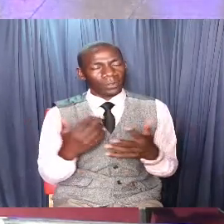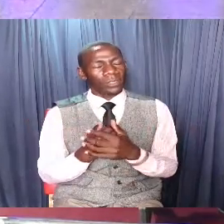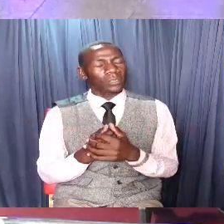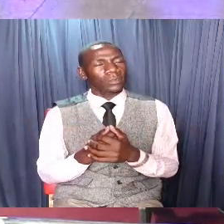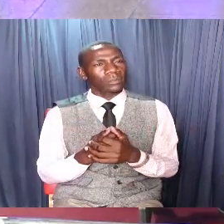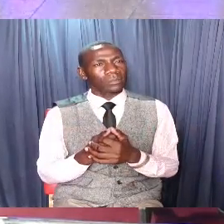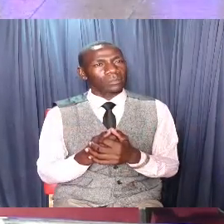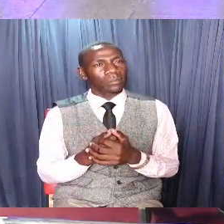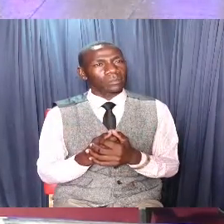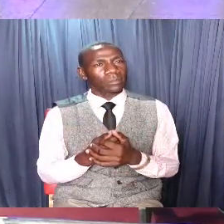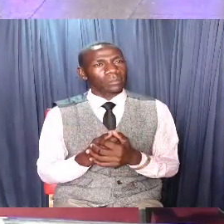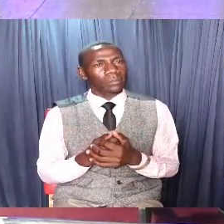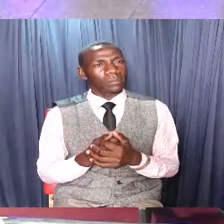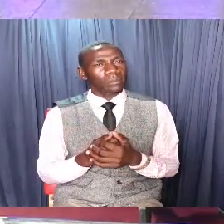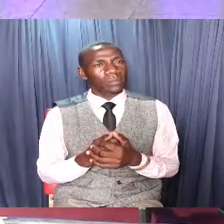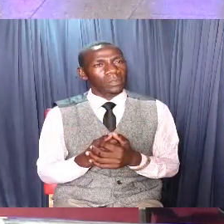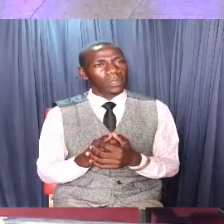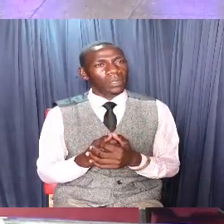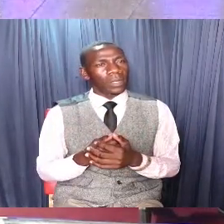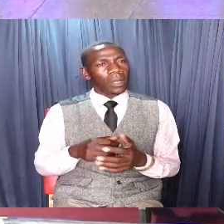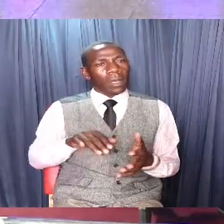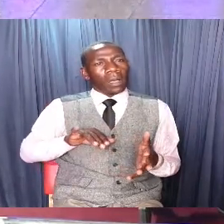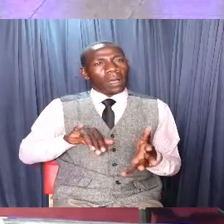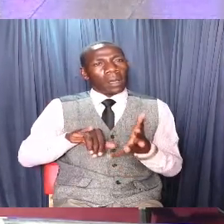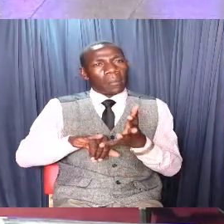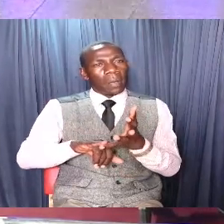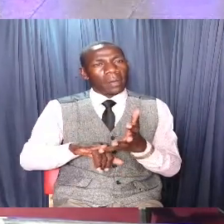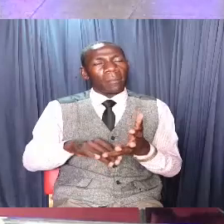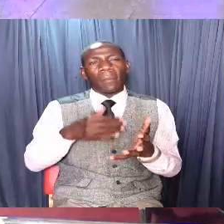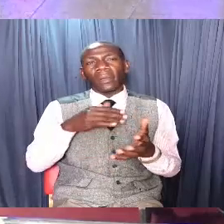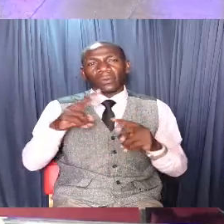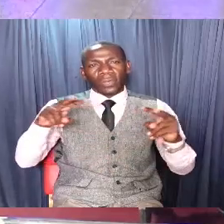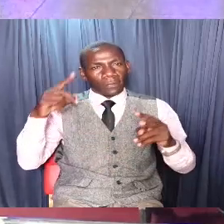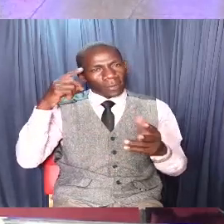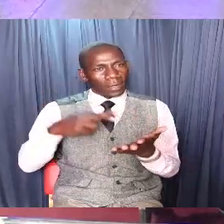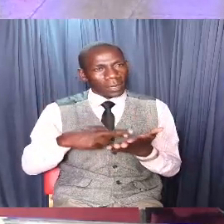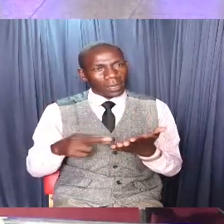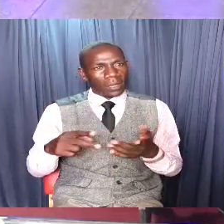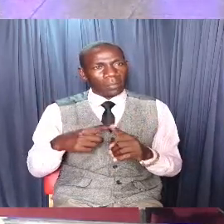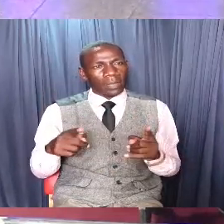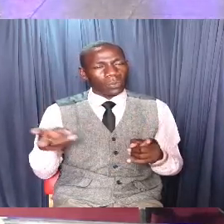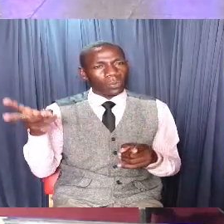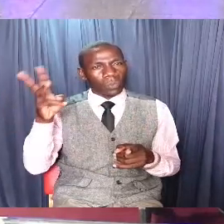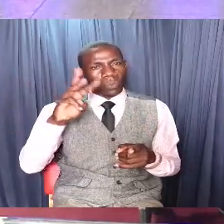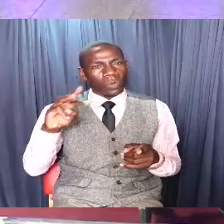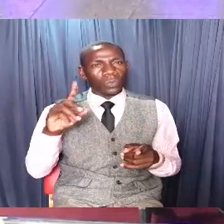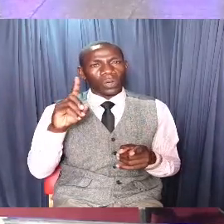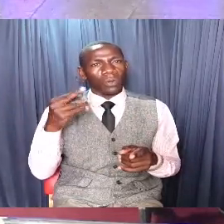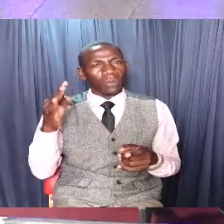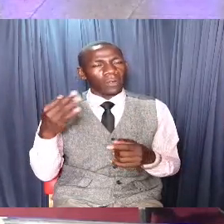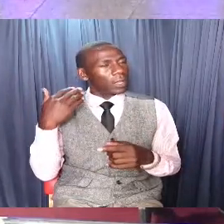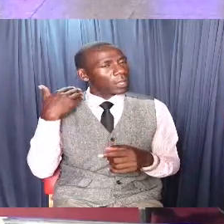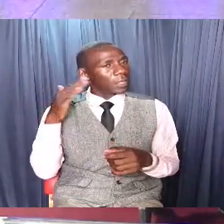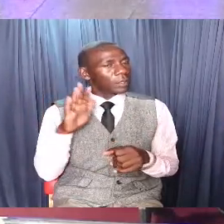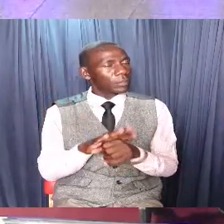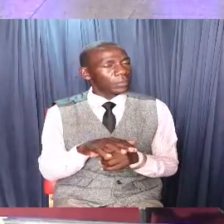Hallelujah. Hallelujah. Huyu ni mtu anataka ile haki yake tu. This is a man seeking for his right. Lakini yeye alikuwa mtu wa chuki. But he was one of hated.